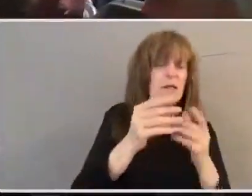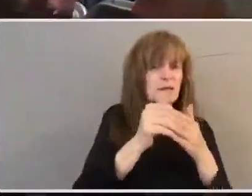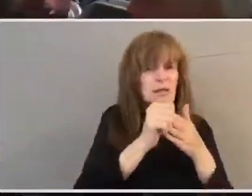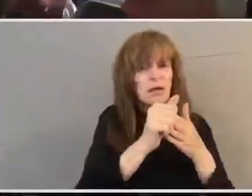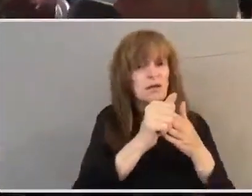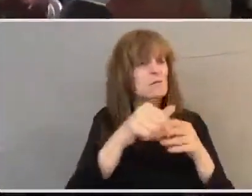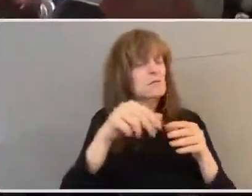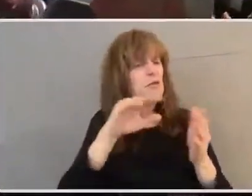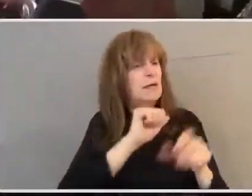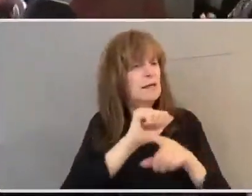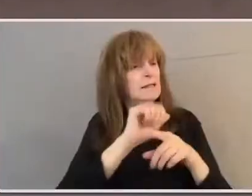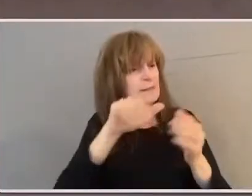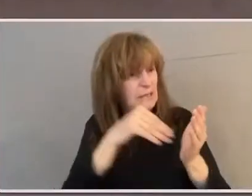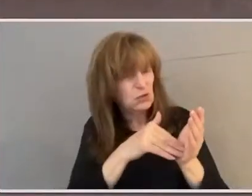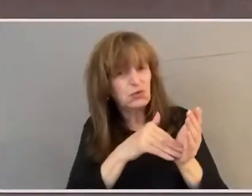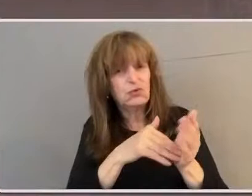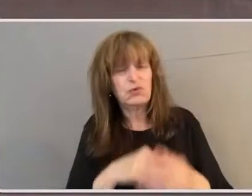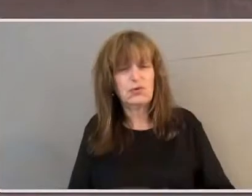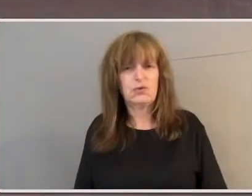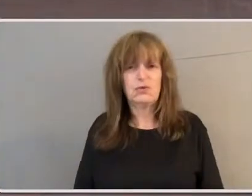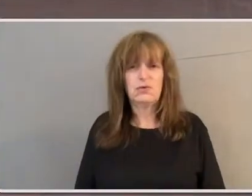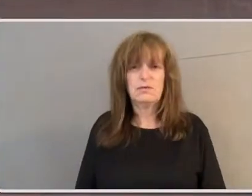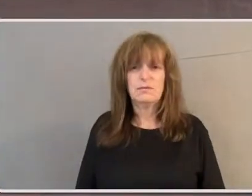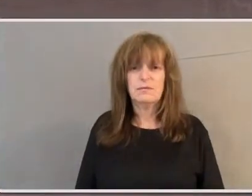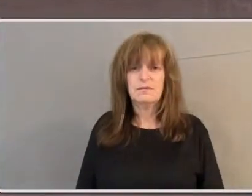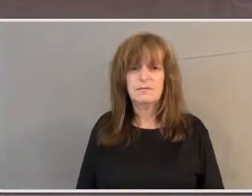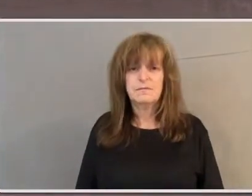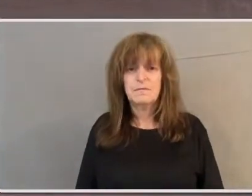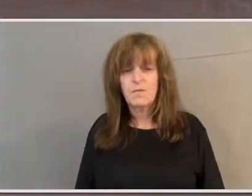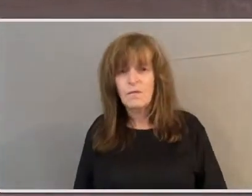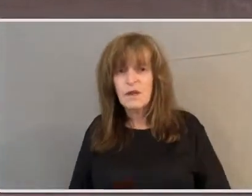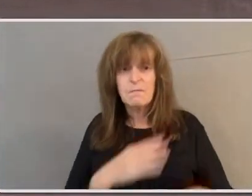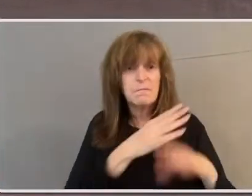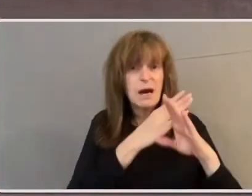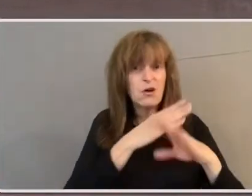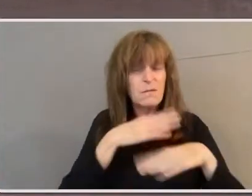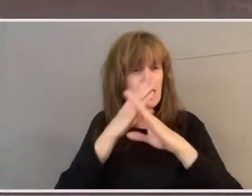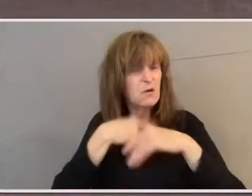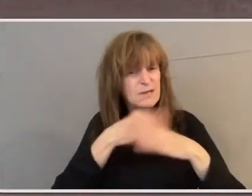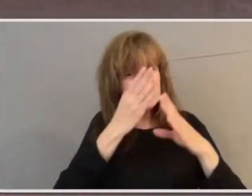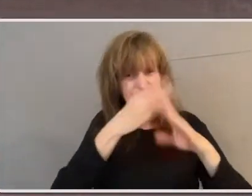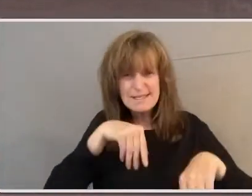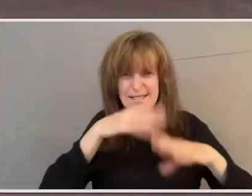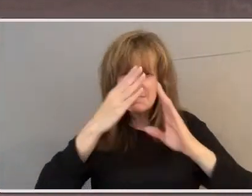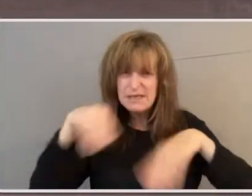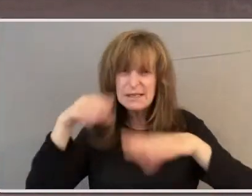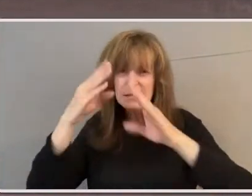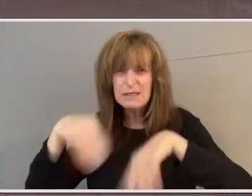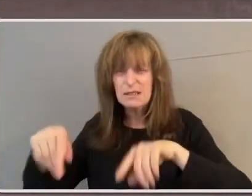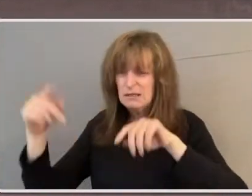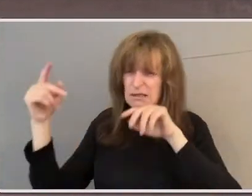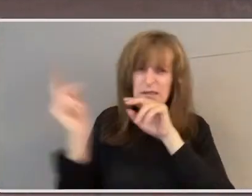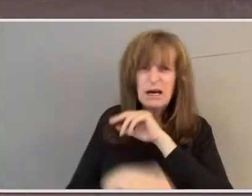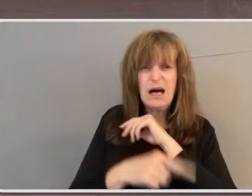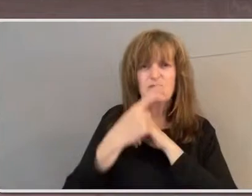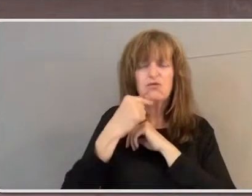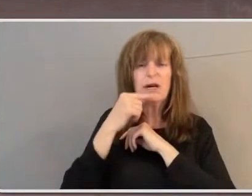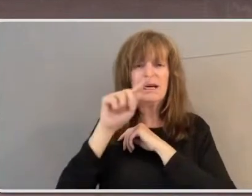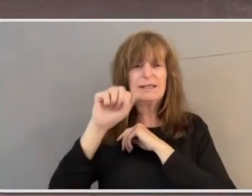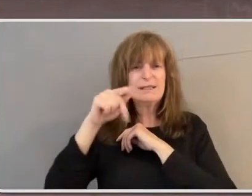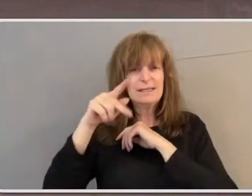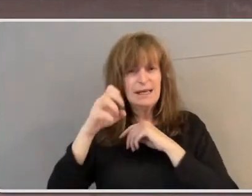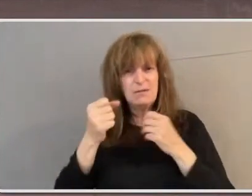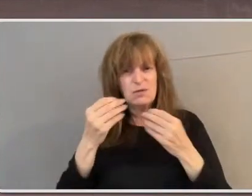We're breaking down barriers and cutting red tape so newcomers can find good work in the trades to